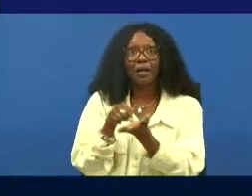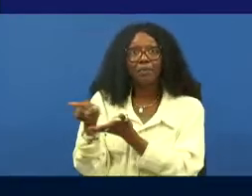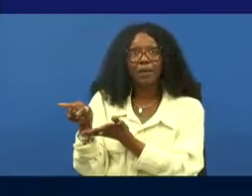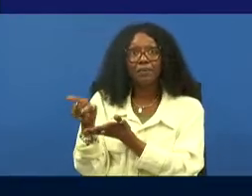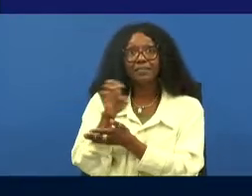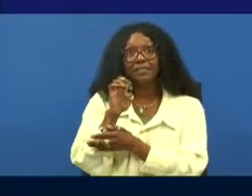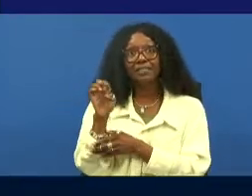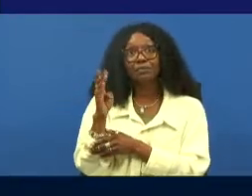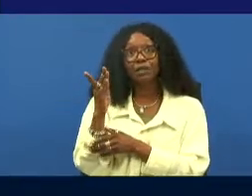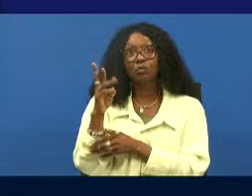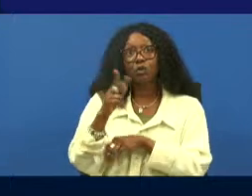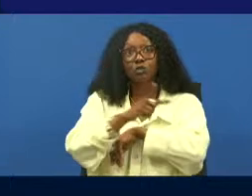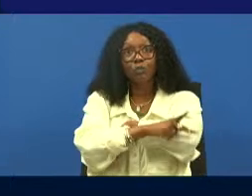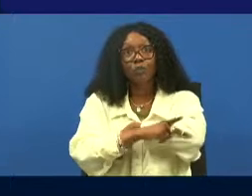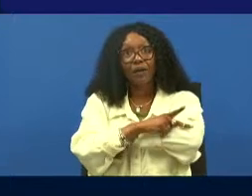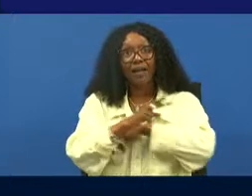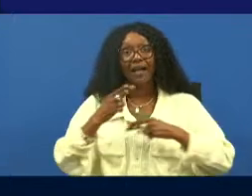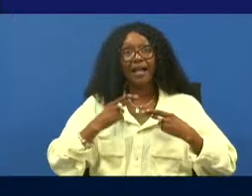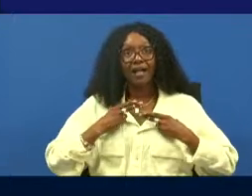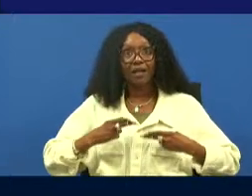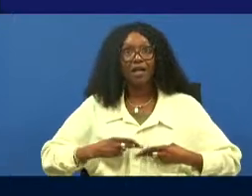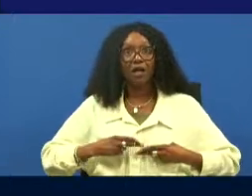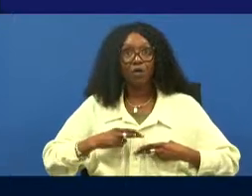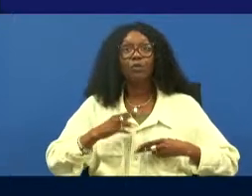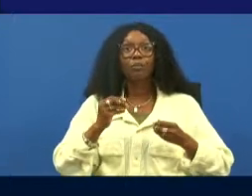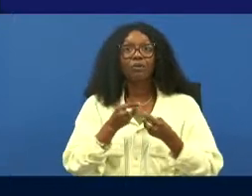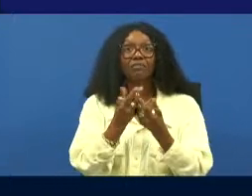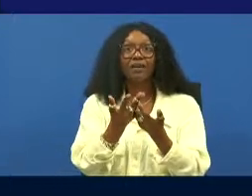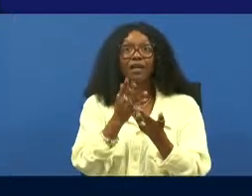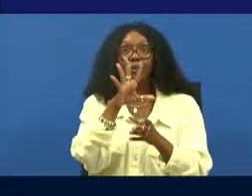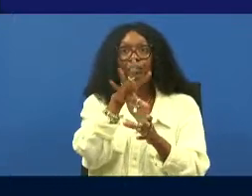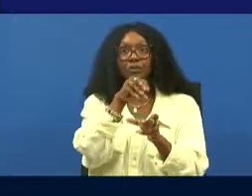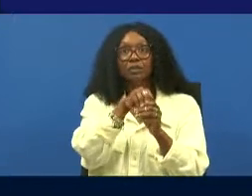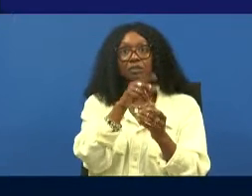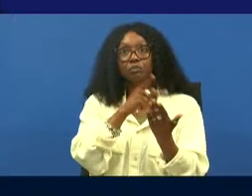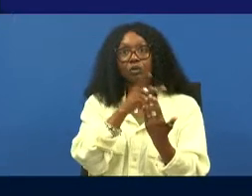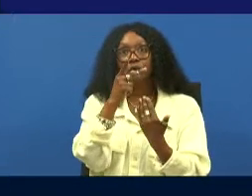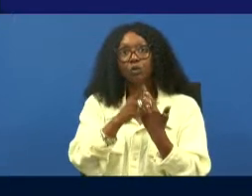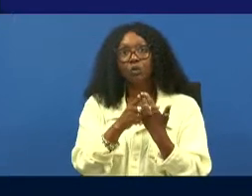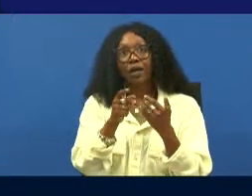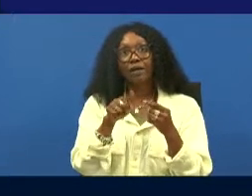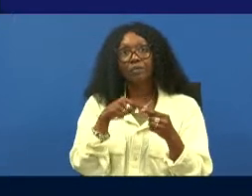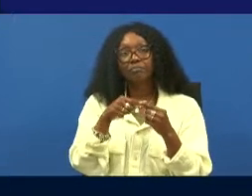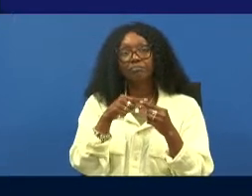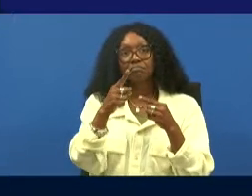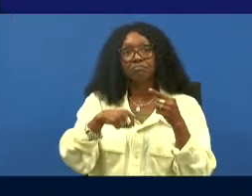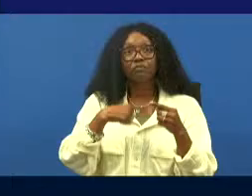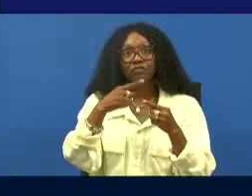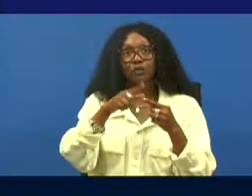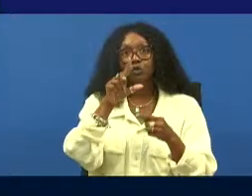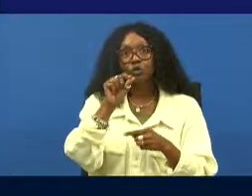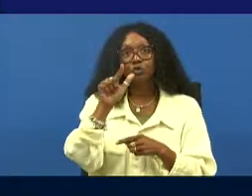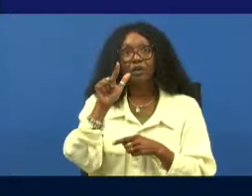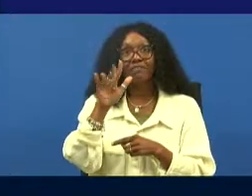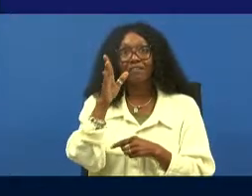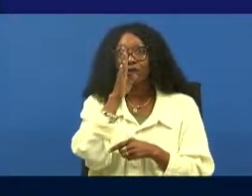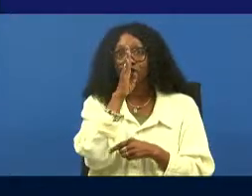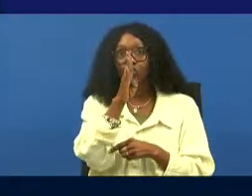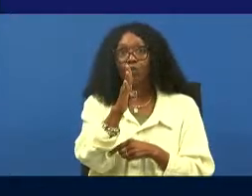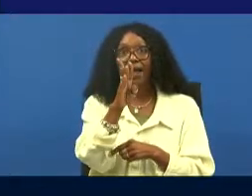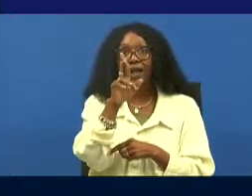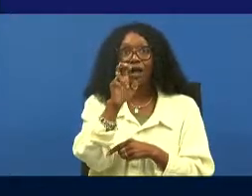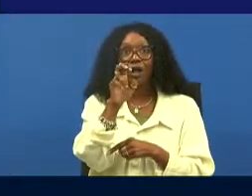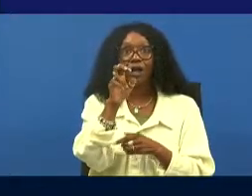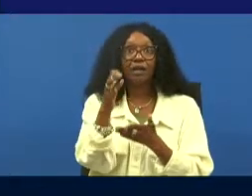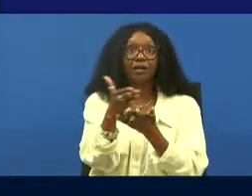payments for East Baton Rouge Parish Local Healthcare Provider Participation Program for fiscal year 2025, to direct how the revenues derived